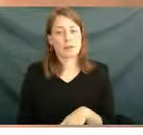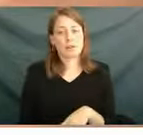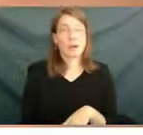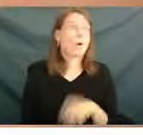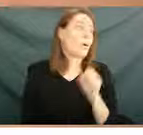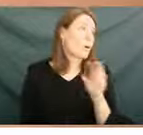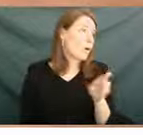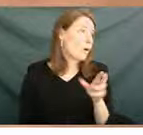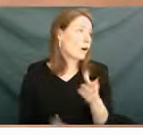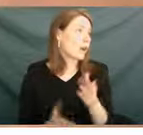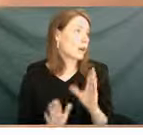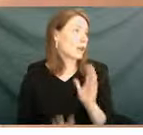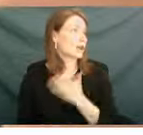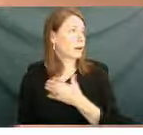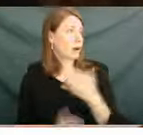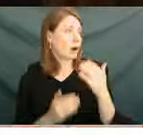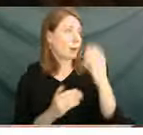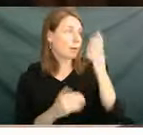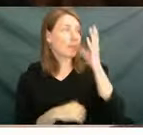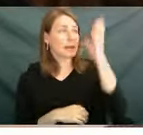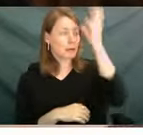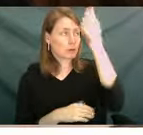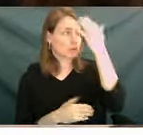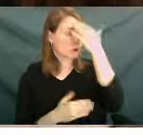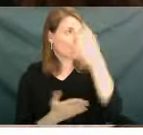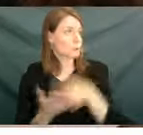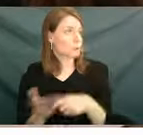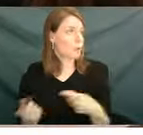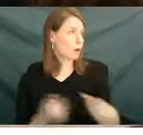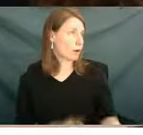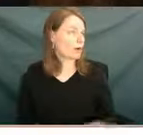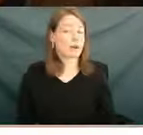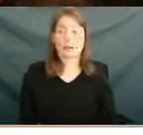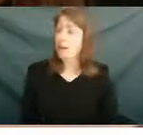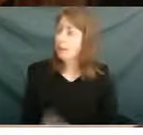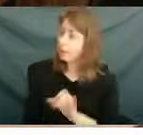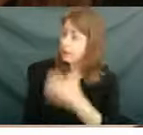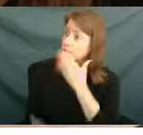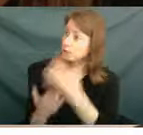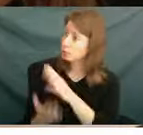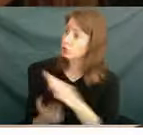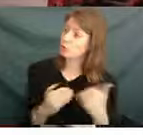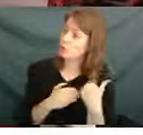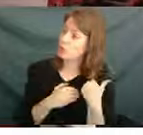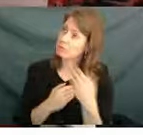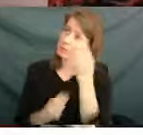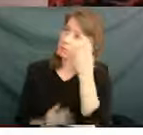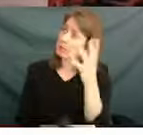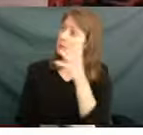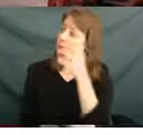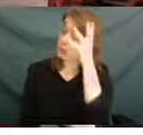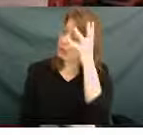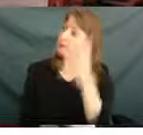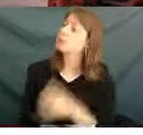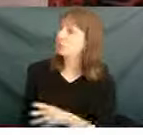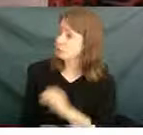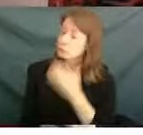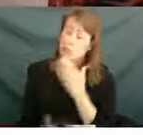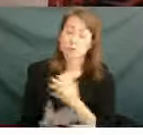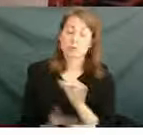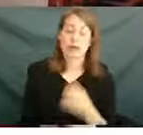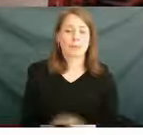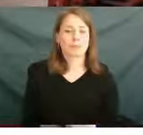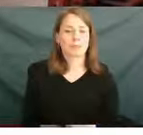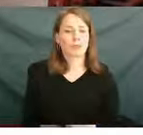what you're using online. That's right. Well done. We're thinking about how they could be exposed to cyberbullying, but also